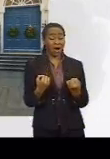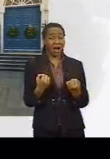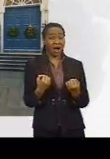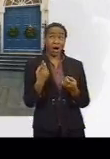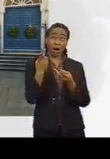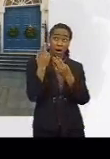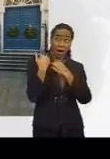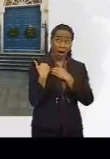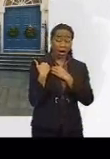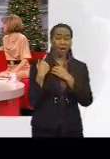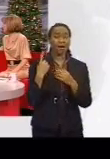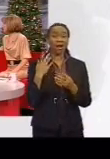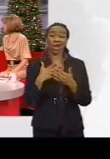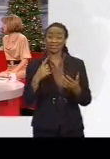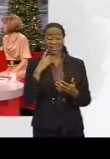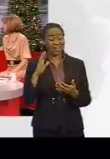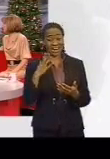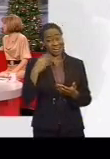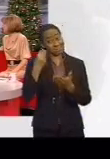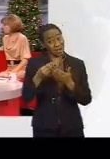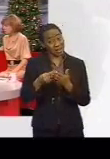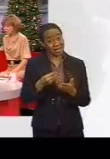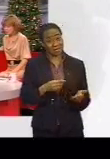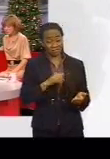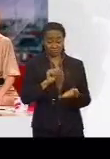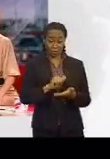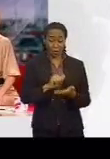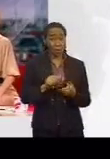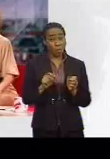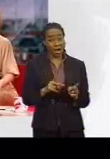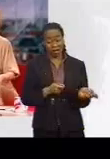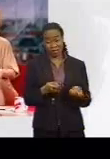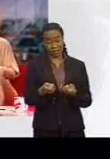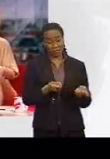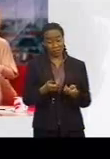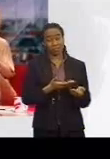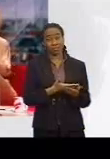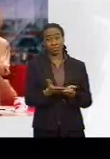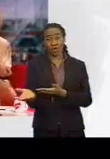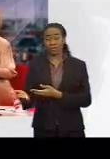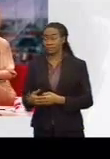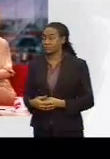local services properly. All right, Mike. Thank you very much. Thanks, and details of the localism bill and, of course, the